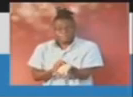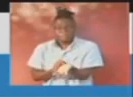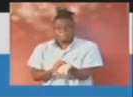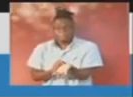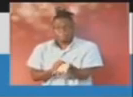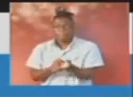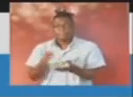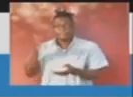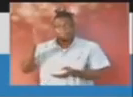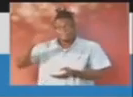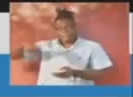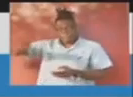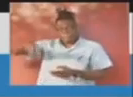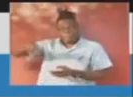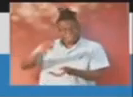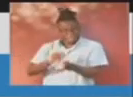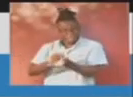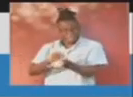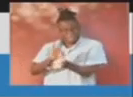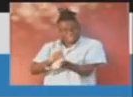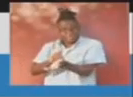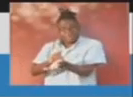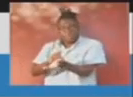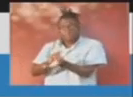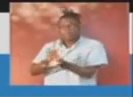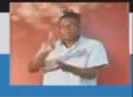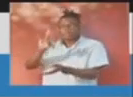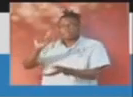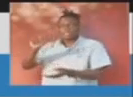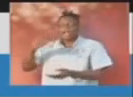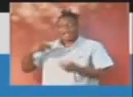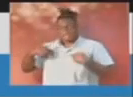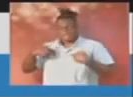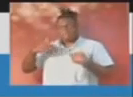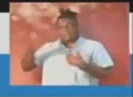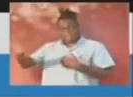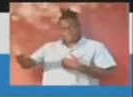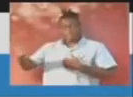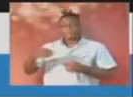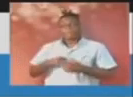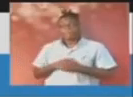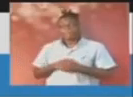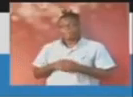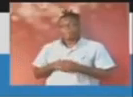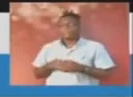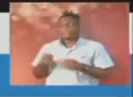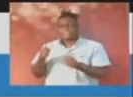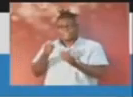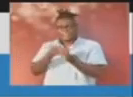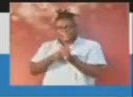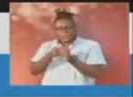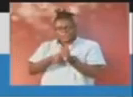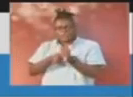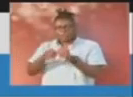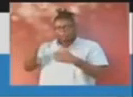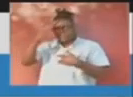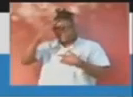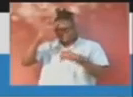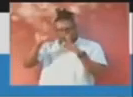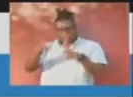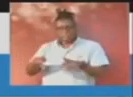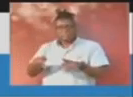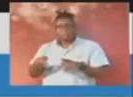the ratio of the number of patients. Each patient is regularly and continuously monitored by both doctors and nurses throughout the